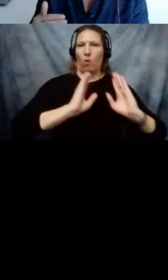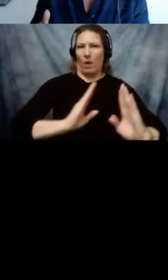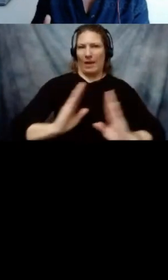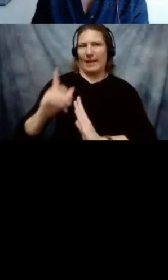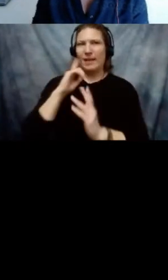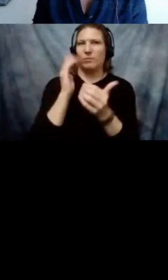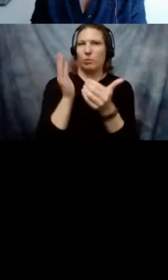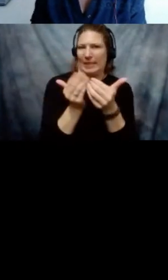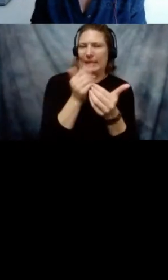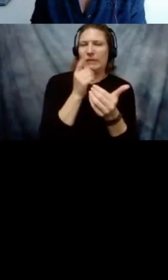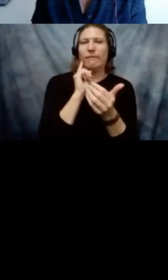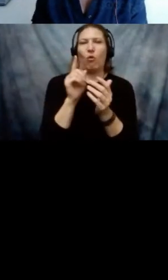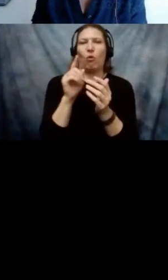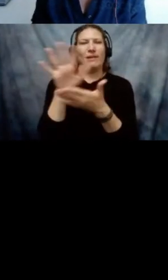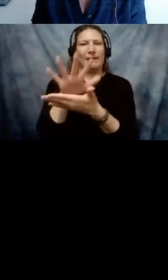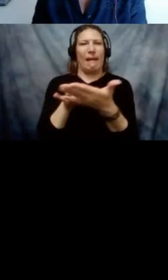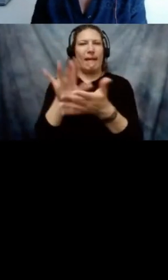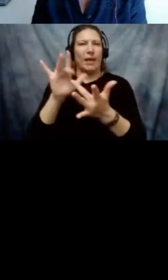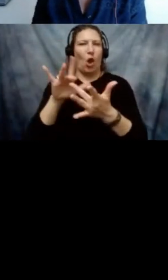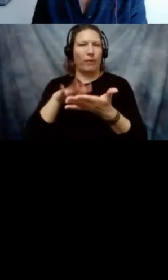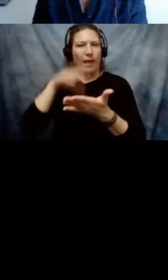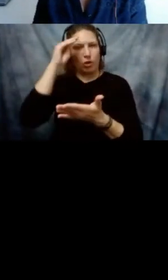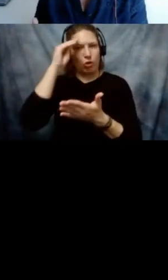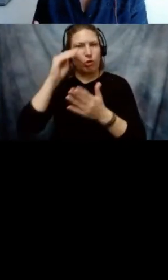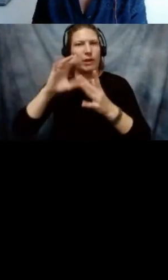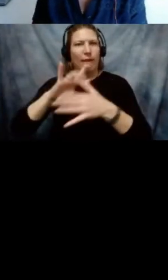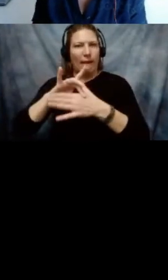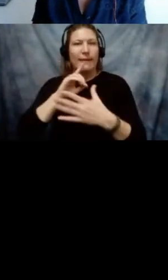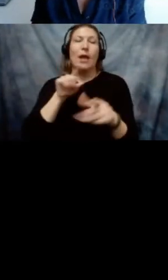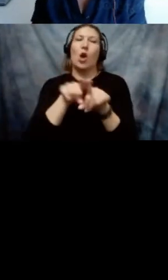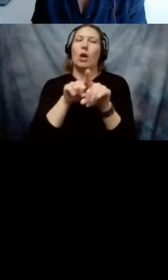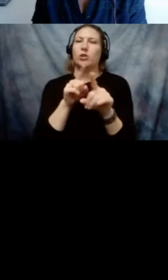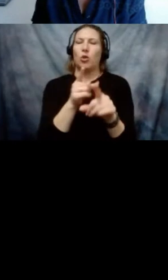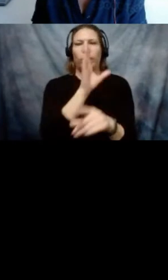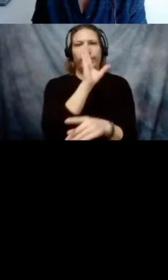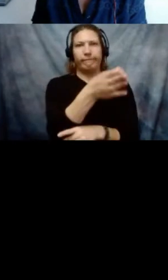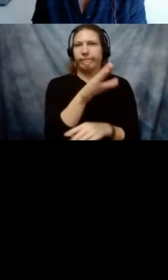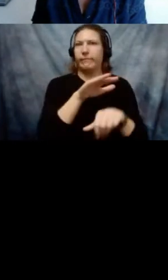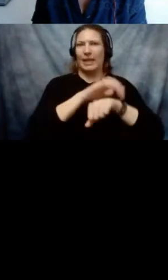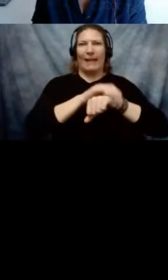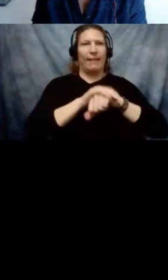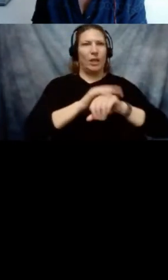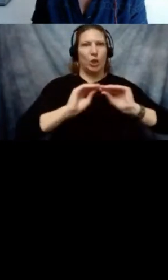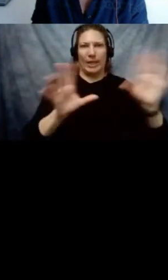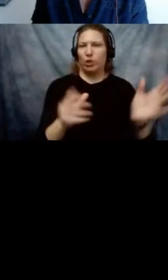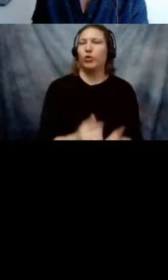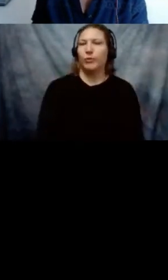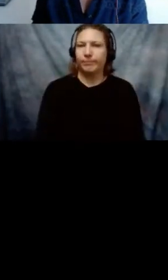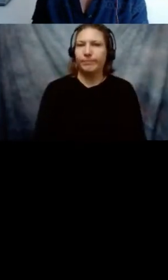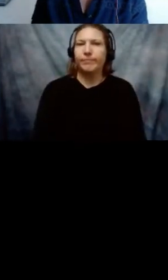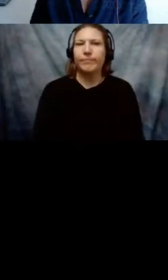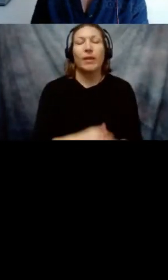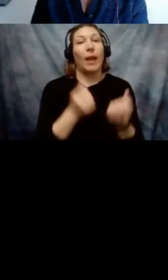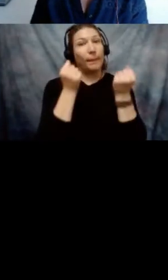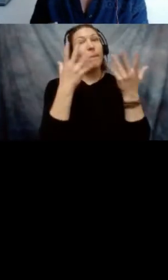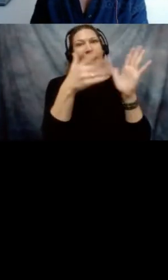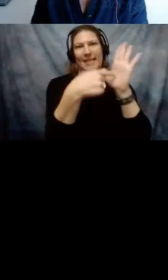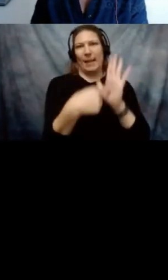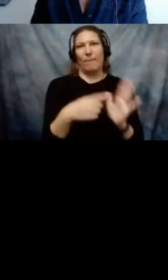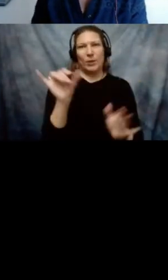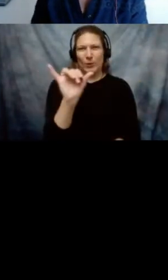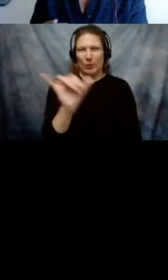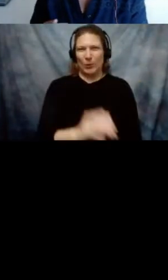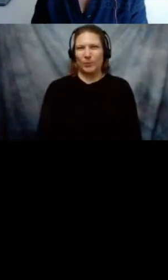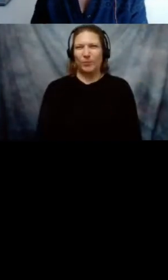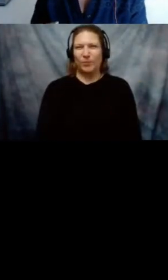lots of examples using different tools. So that concludes our look at the top e-learning accessibility myths, and I hope it's made